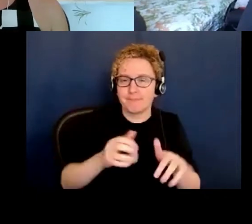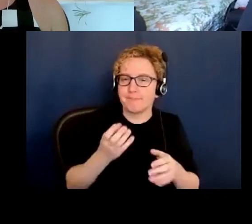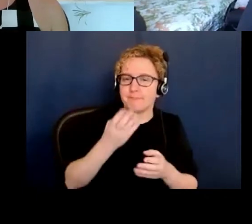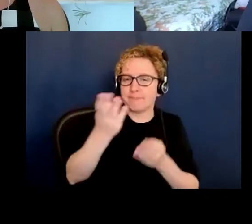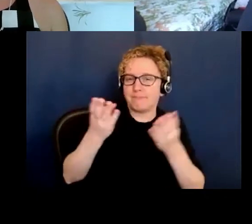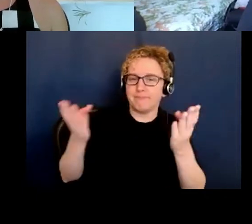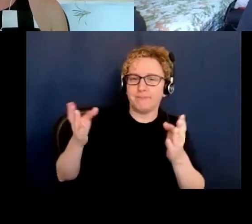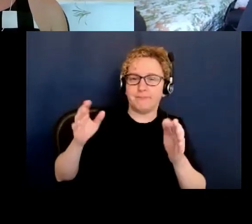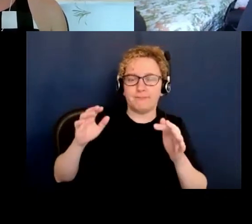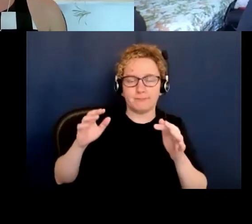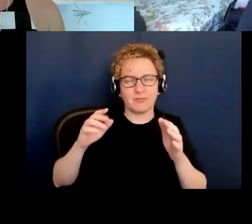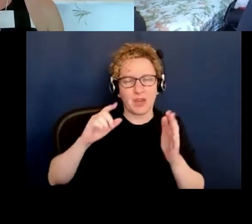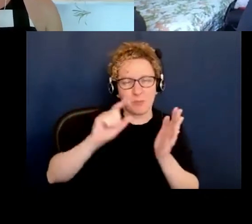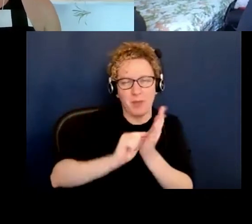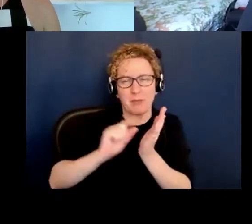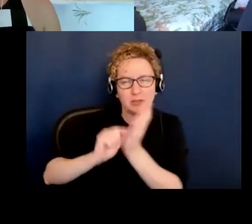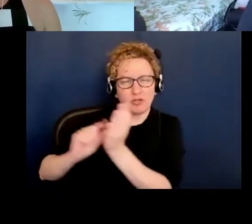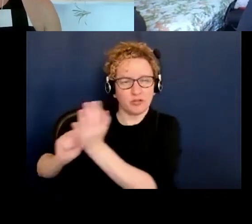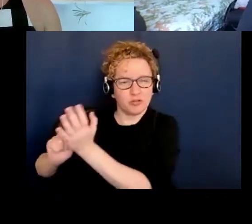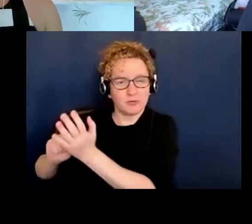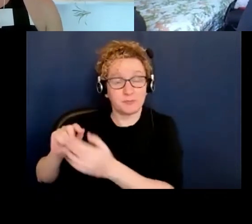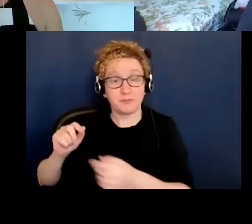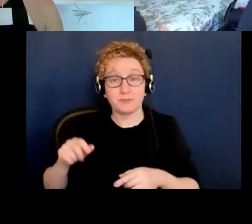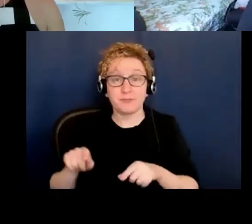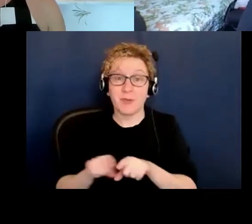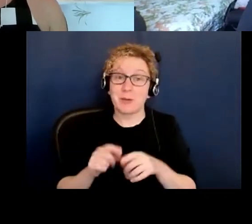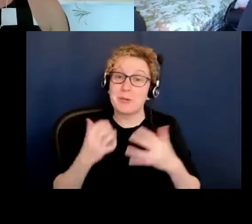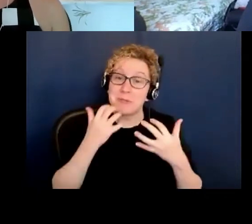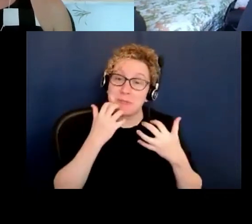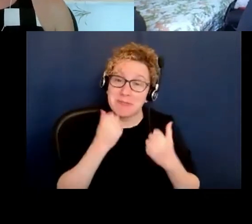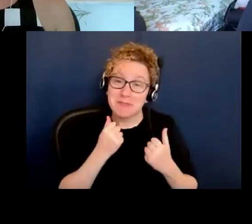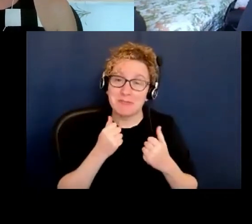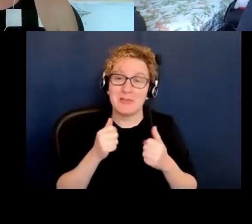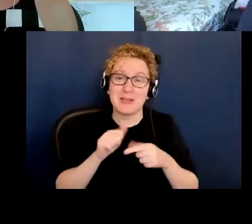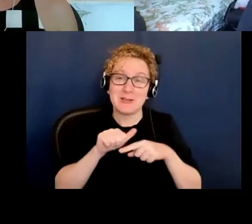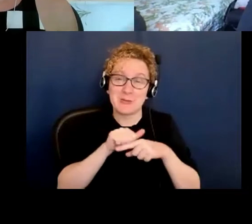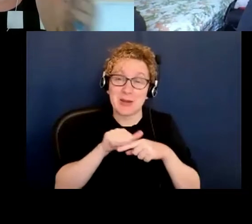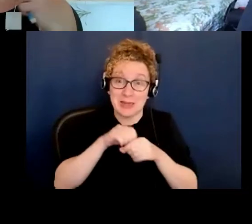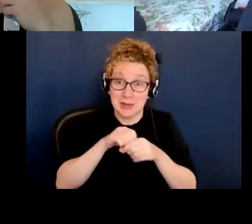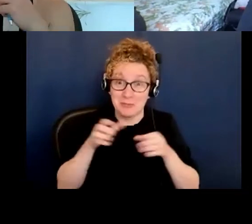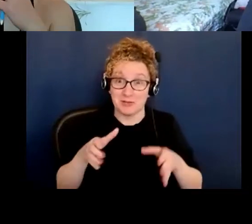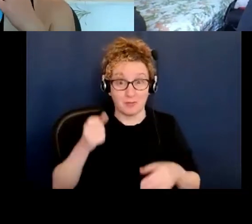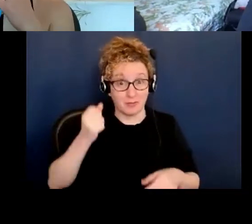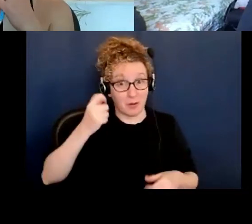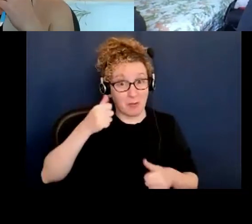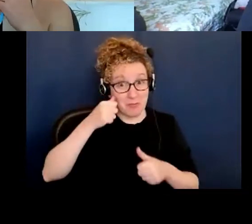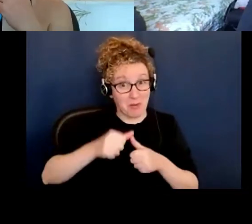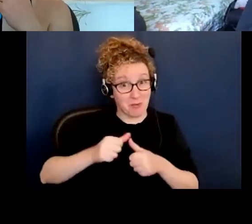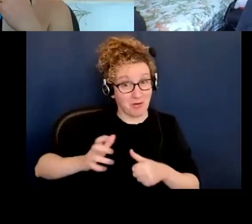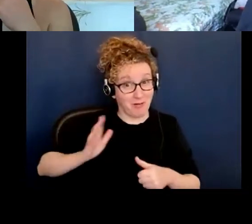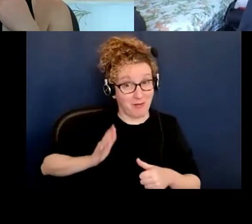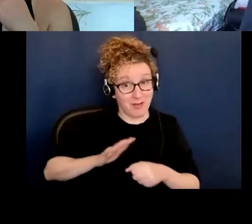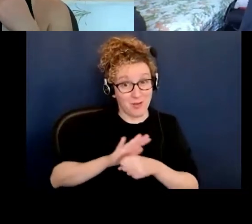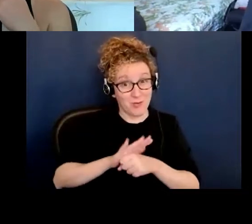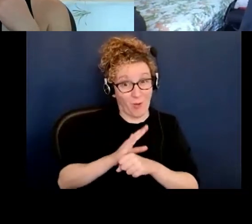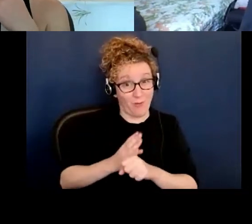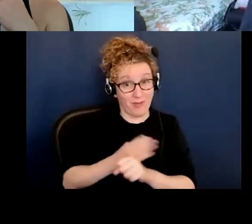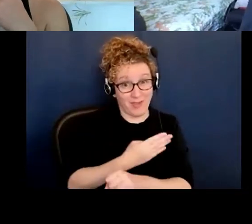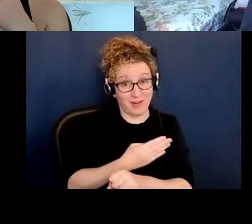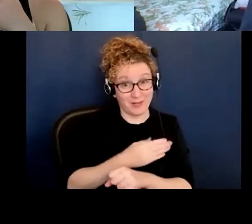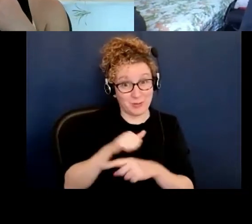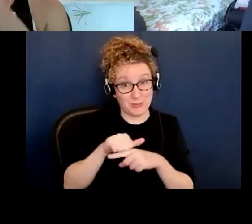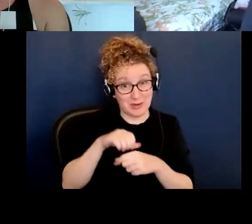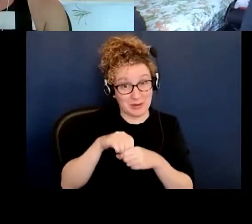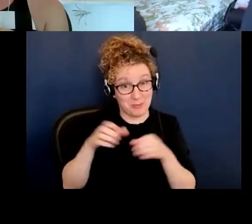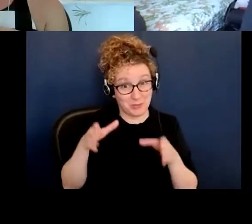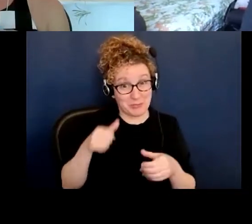to deliver trainings in person. Remember those days? Let's see, we've done trainings